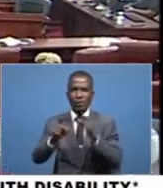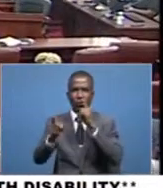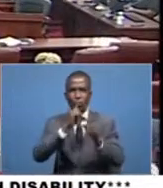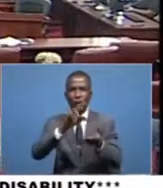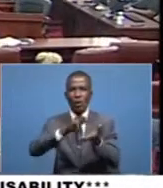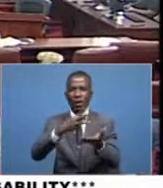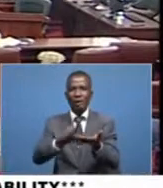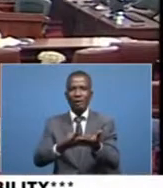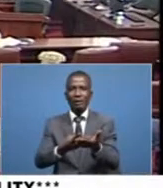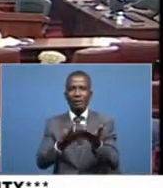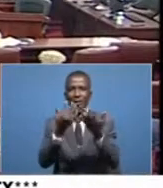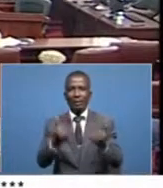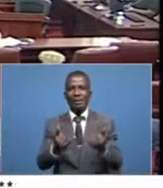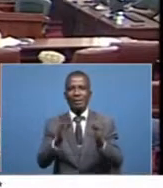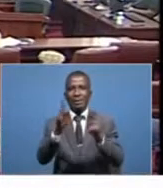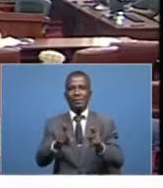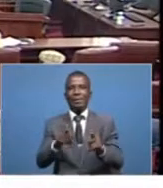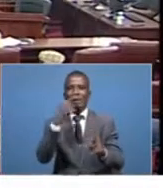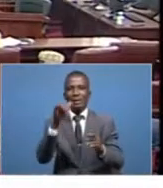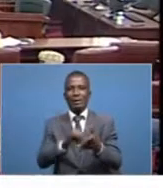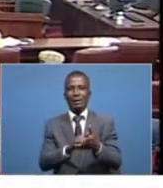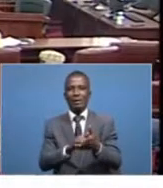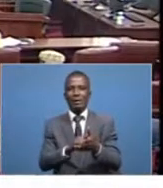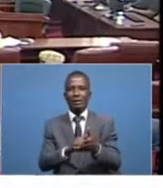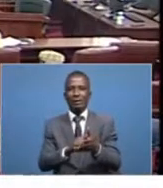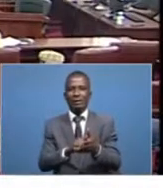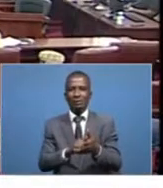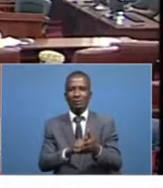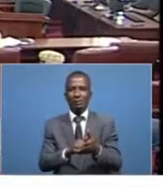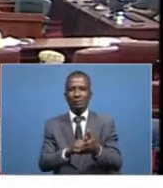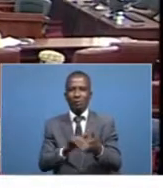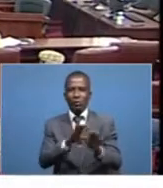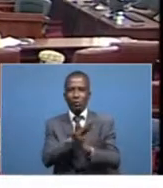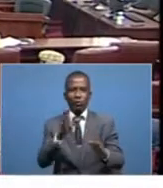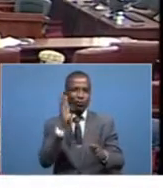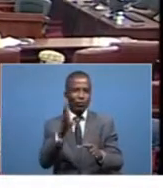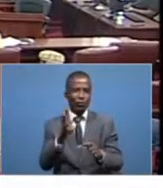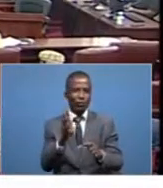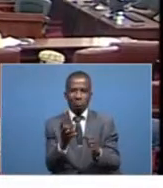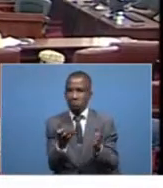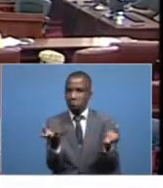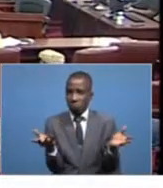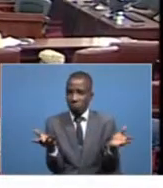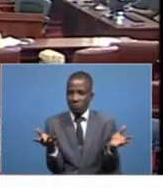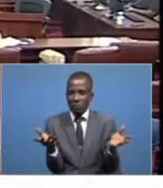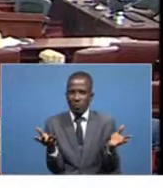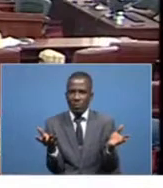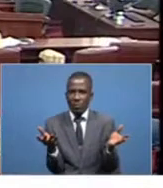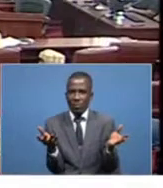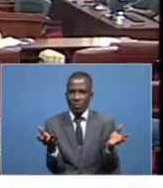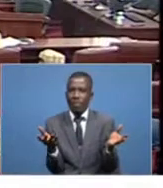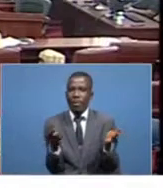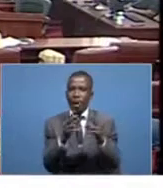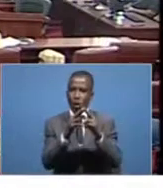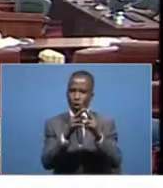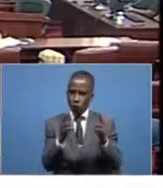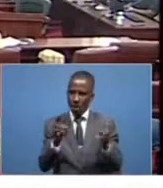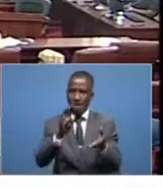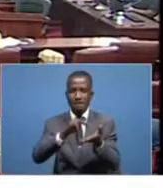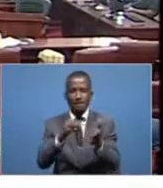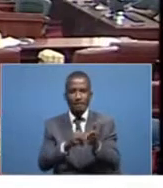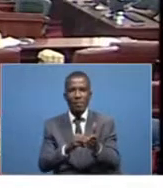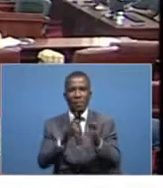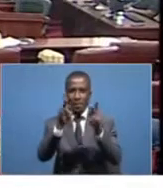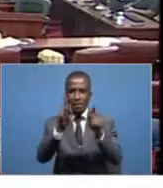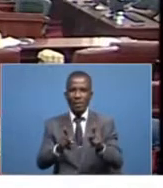as soon as that party files and serves a witness statement in compliance with the court order. To hold so would mean that once a